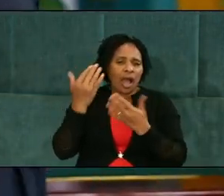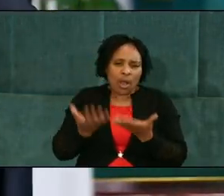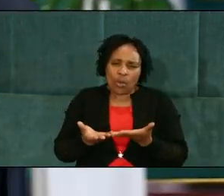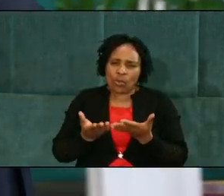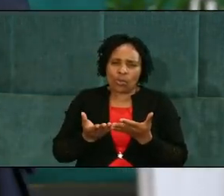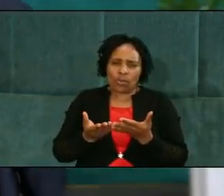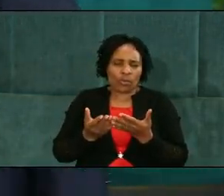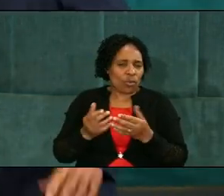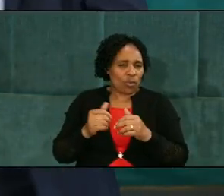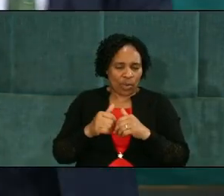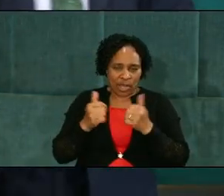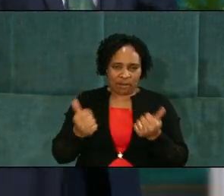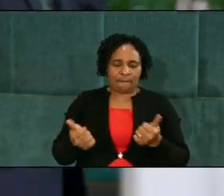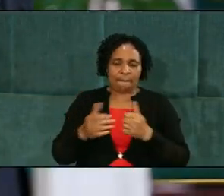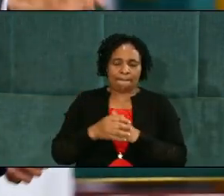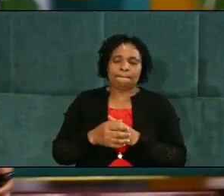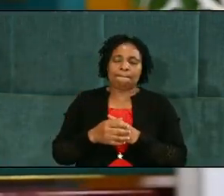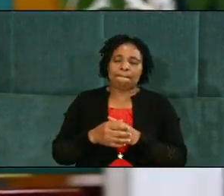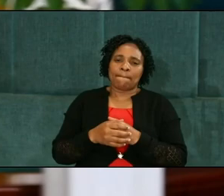Well,